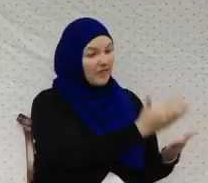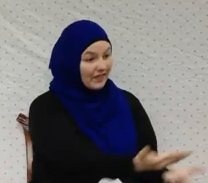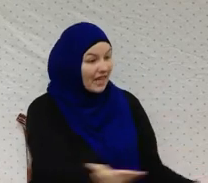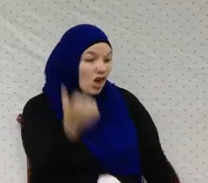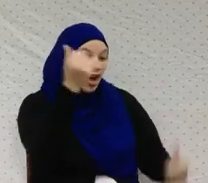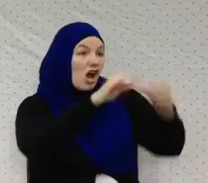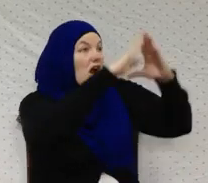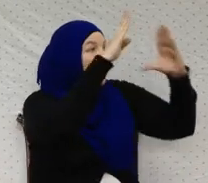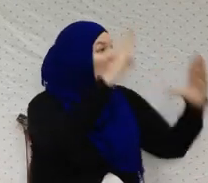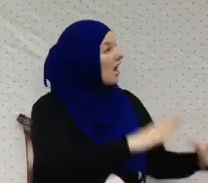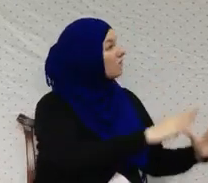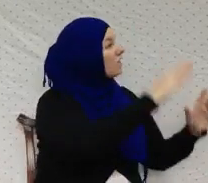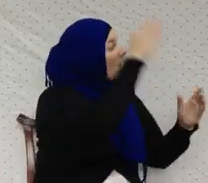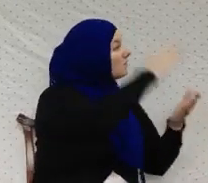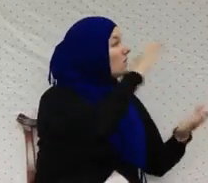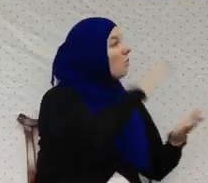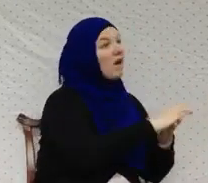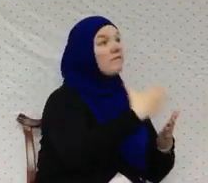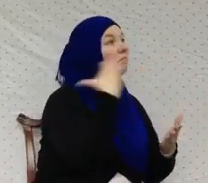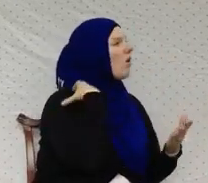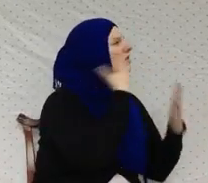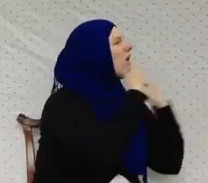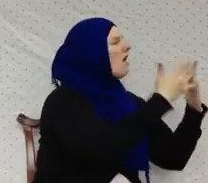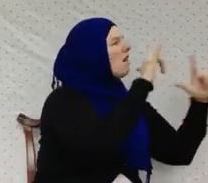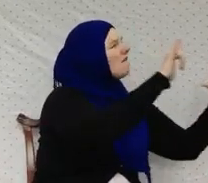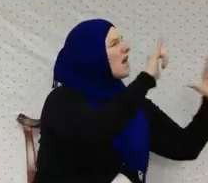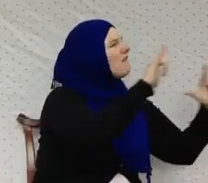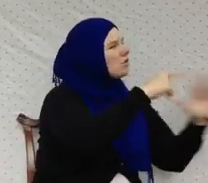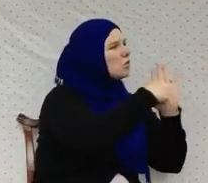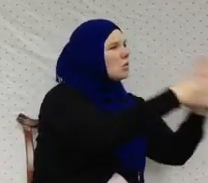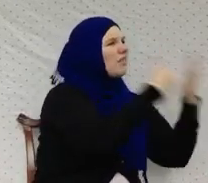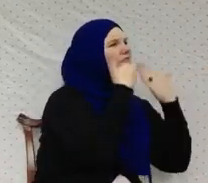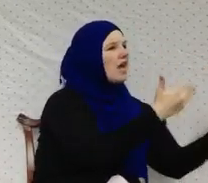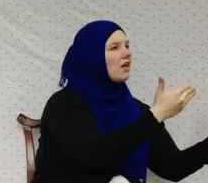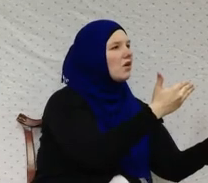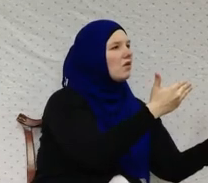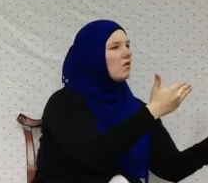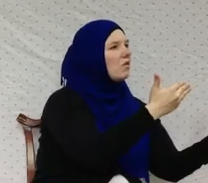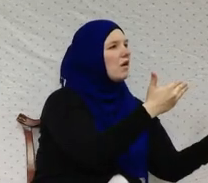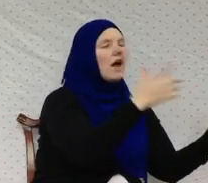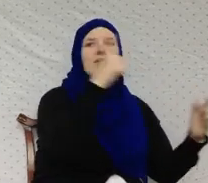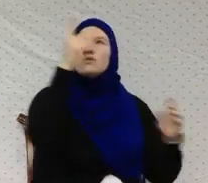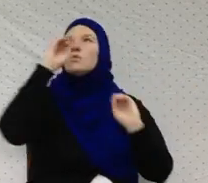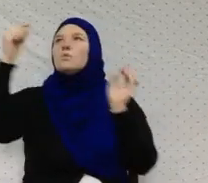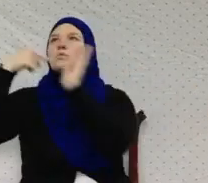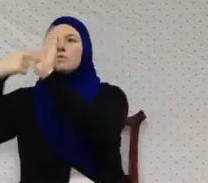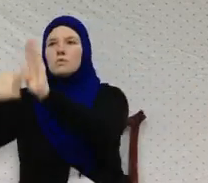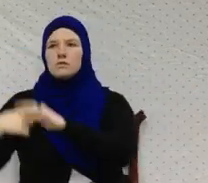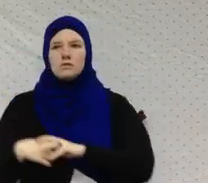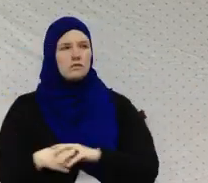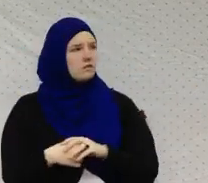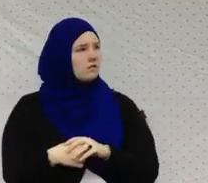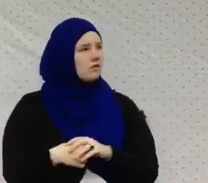deserving only to Allah, never give it to anyone else. I will repeat this again. The type of